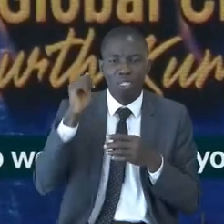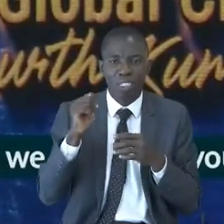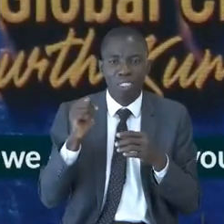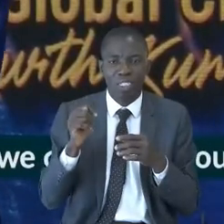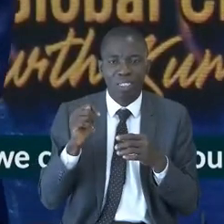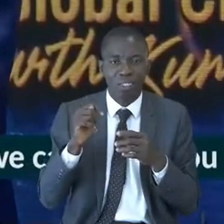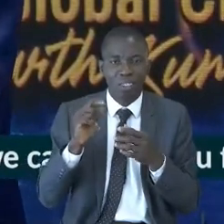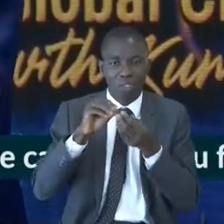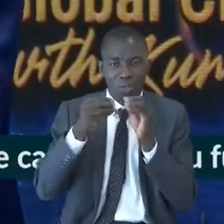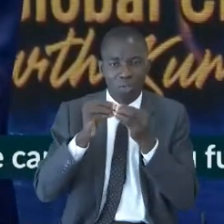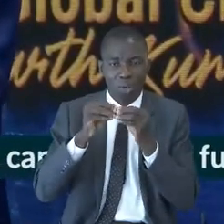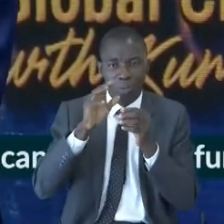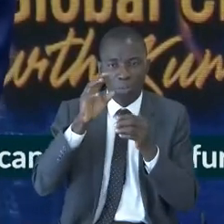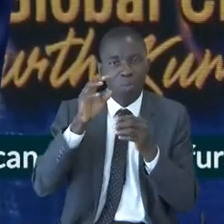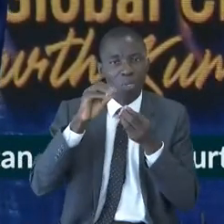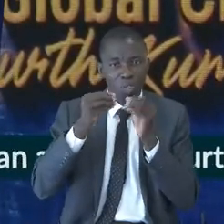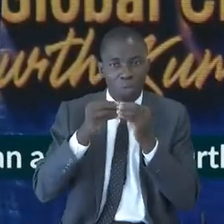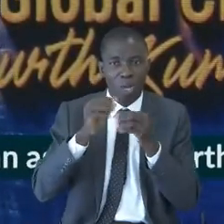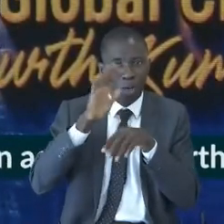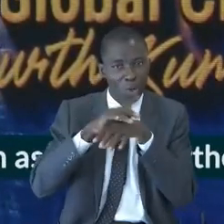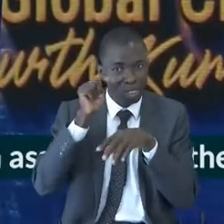That's where you will see